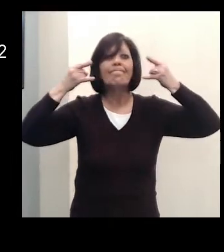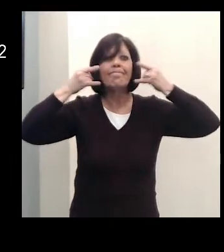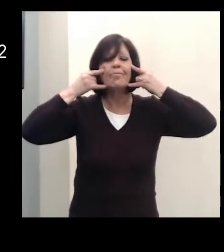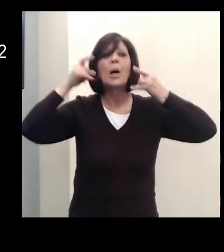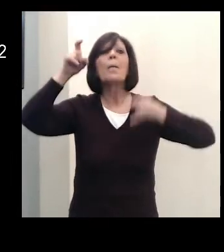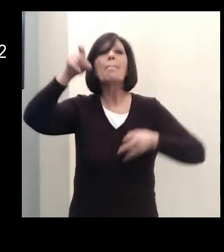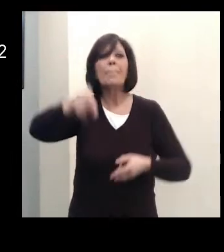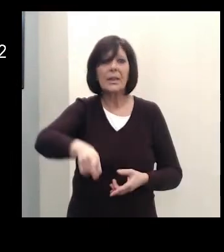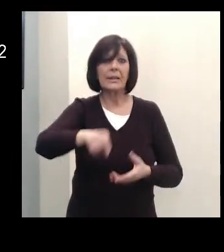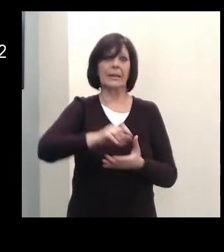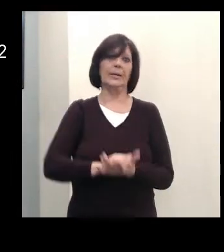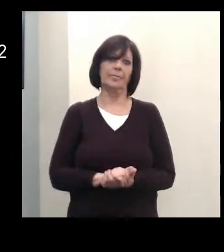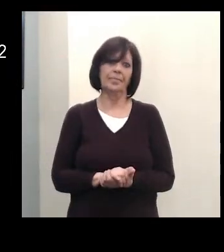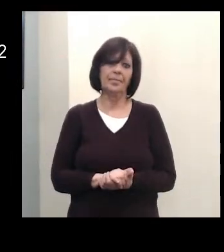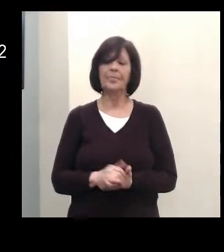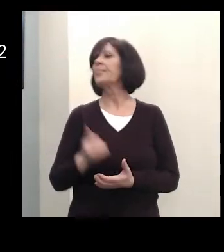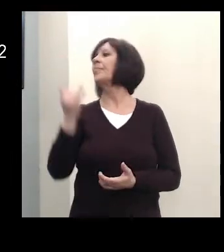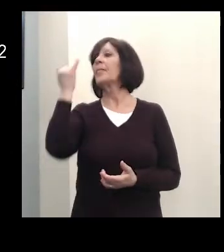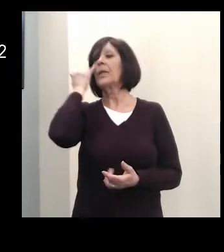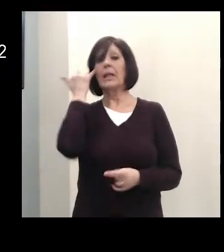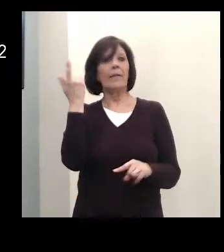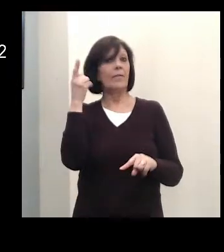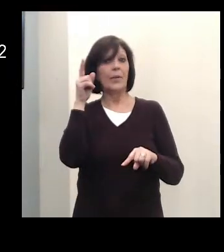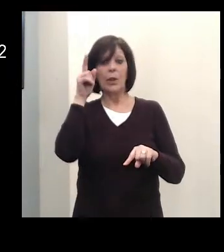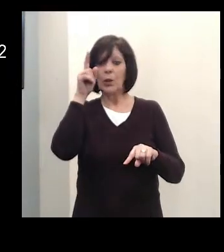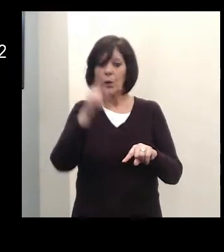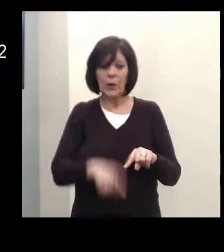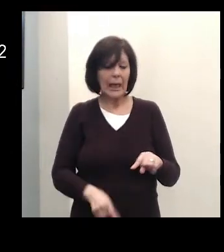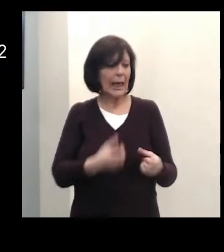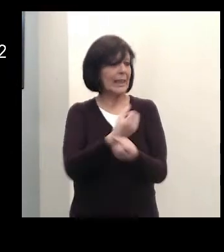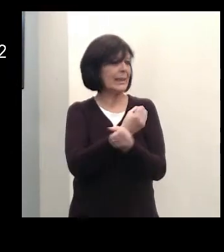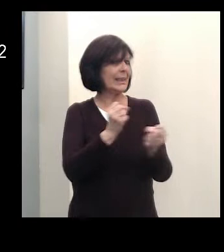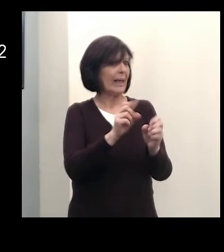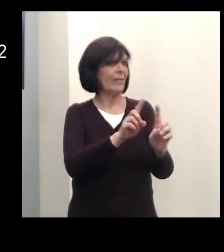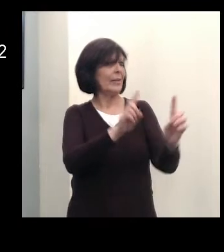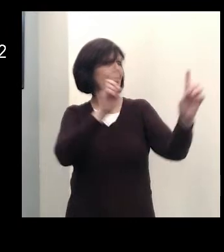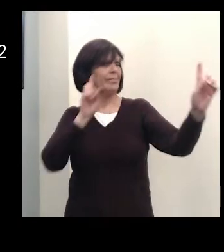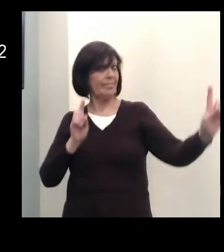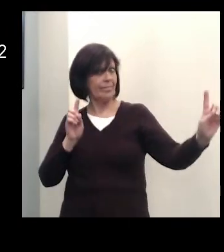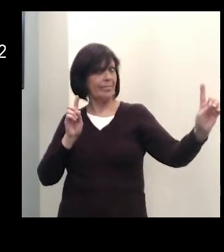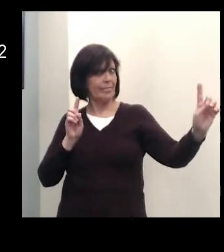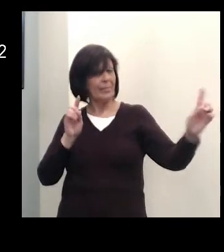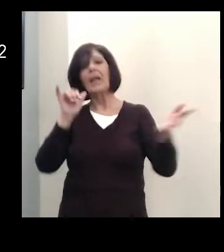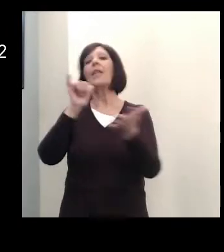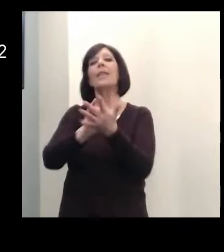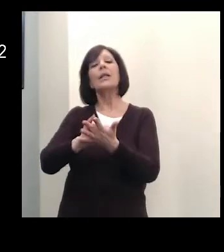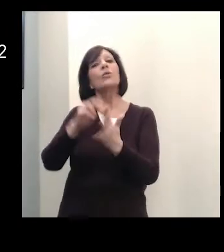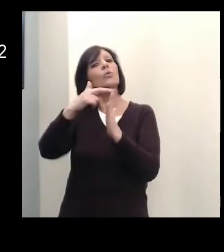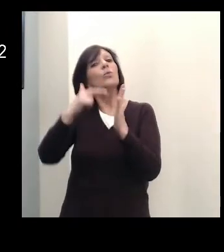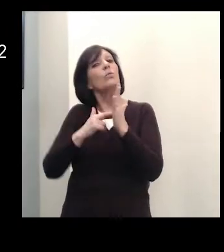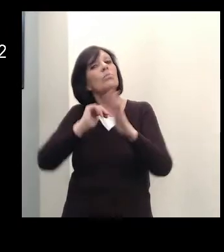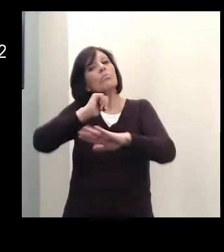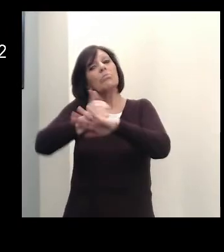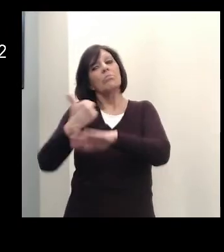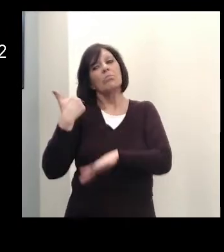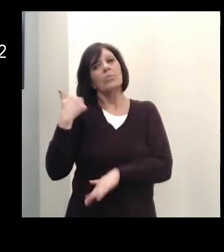mask if you can't otherwise safely socially distance. That's the rule that we implemented in November, and it is still in effect. It has